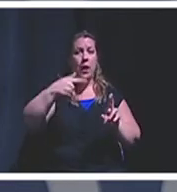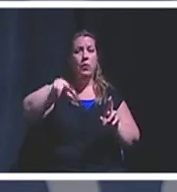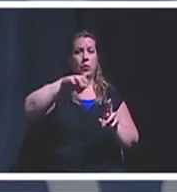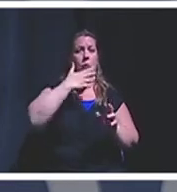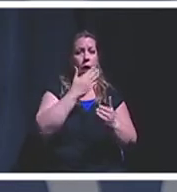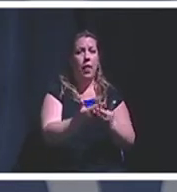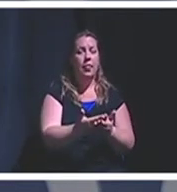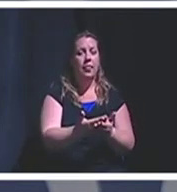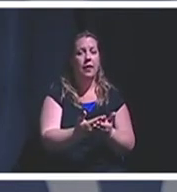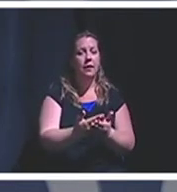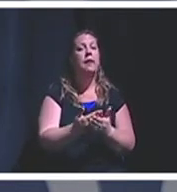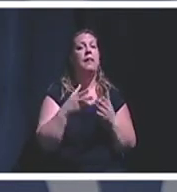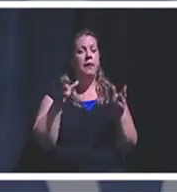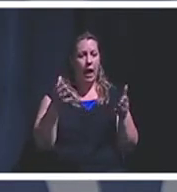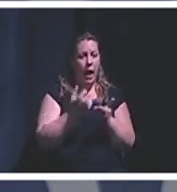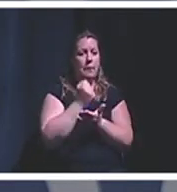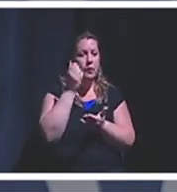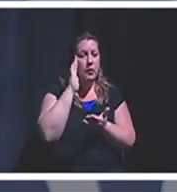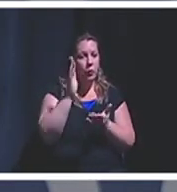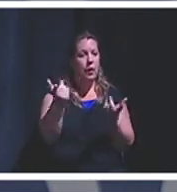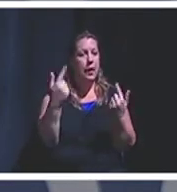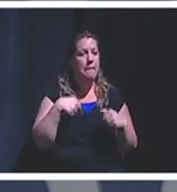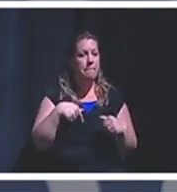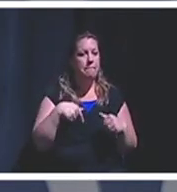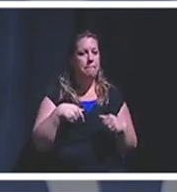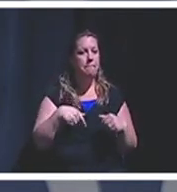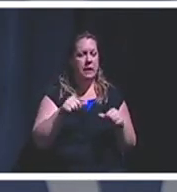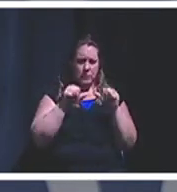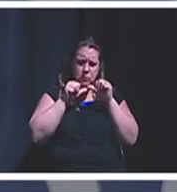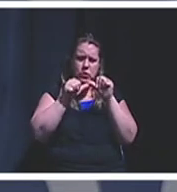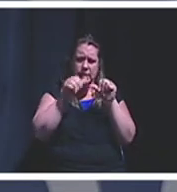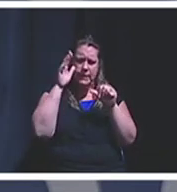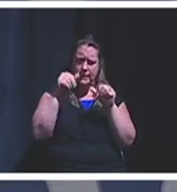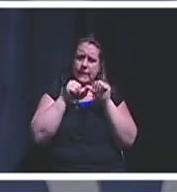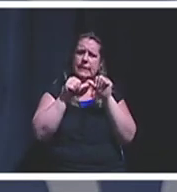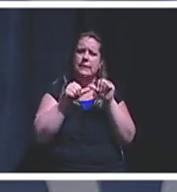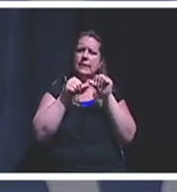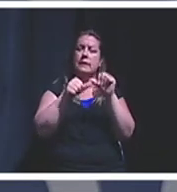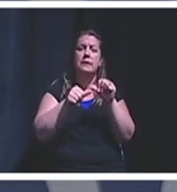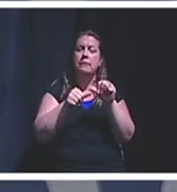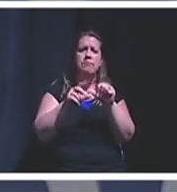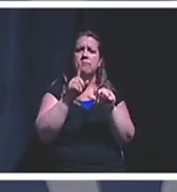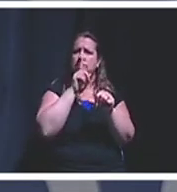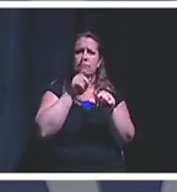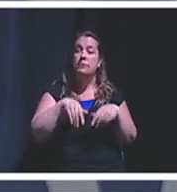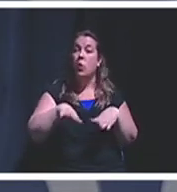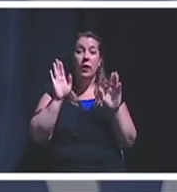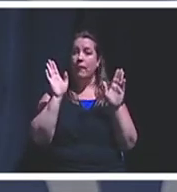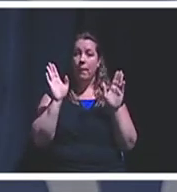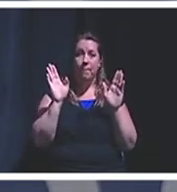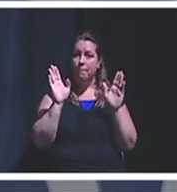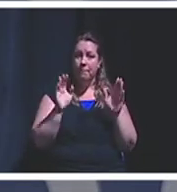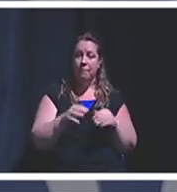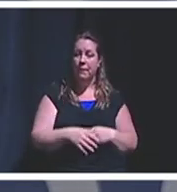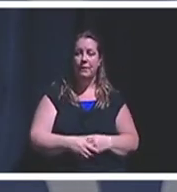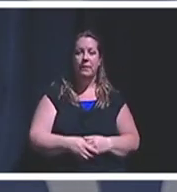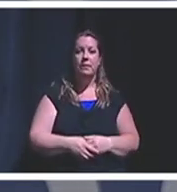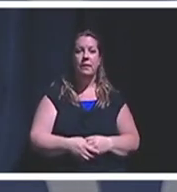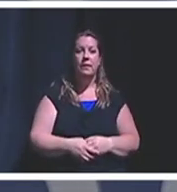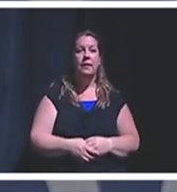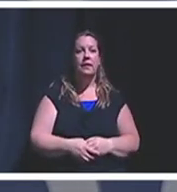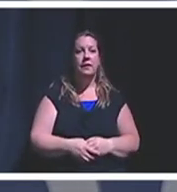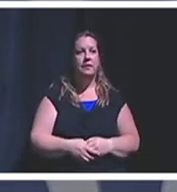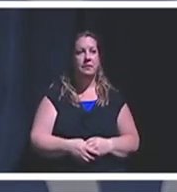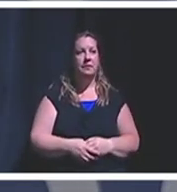will come. Be persistent. Don't give up. Remember, a